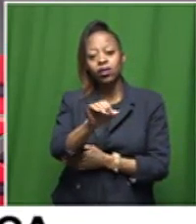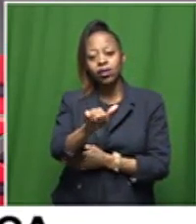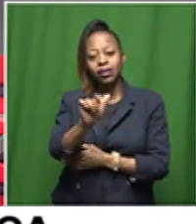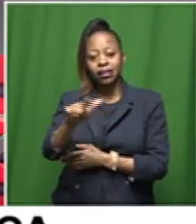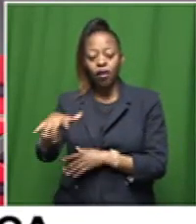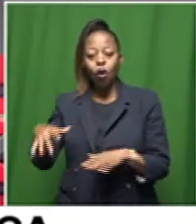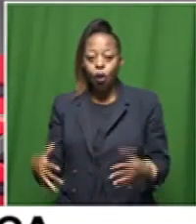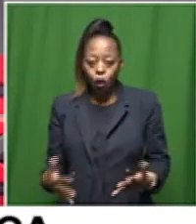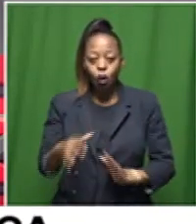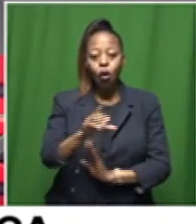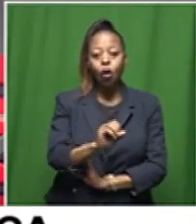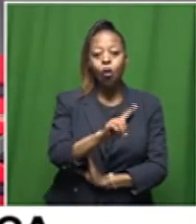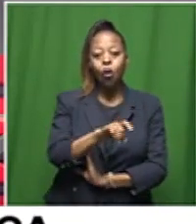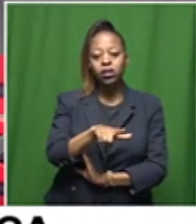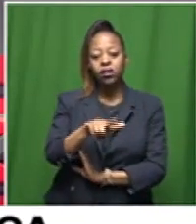011-714-0677 or